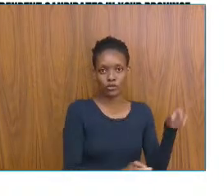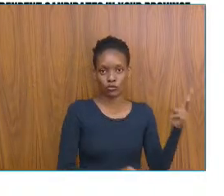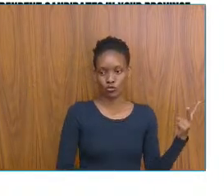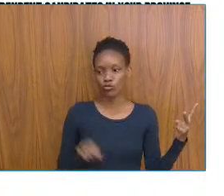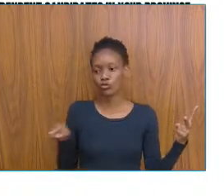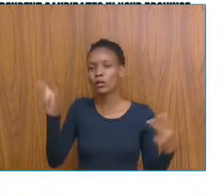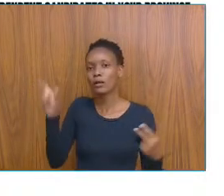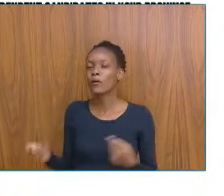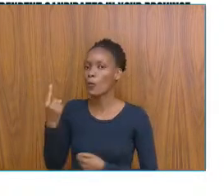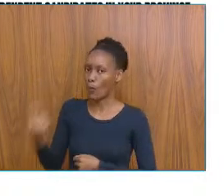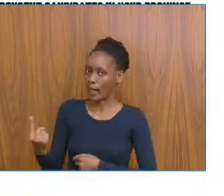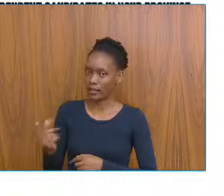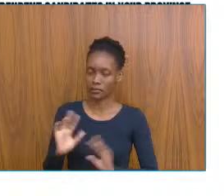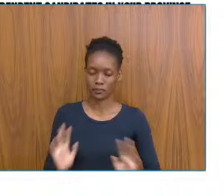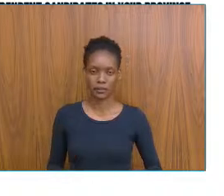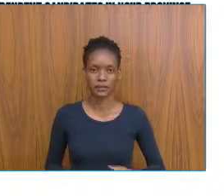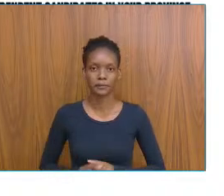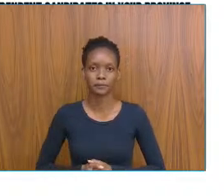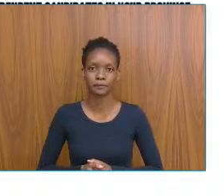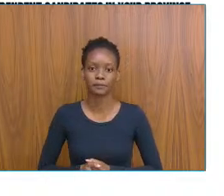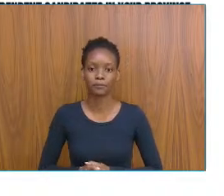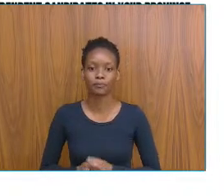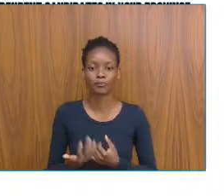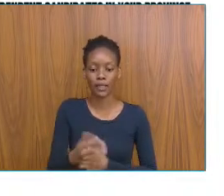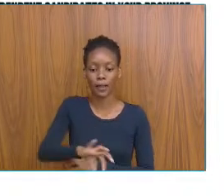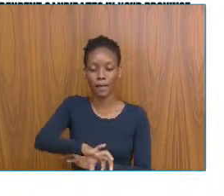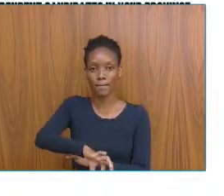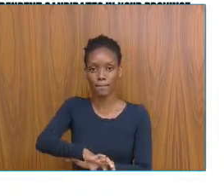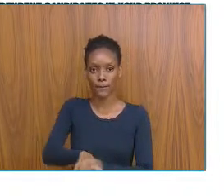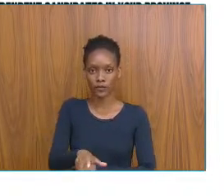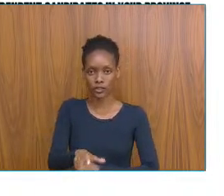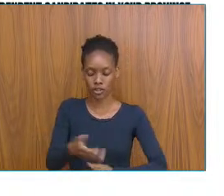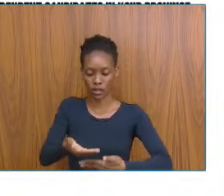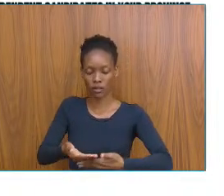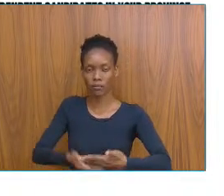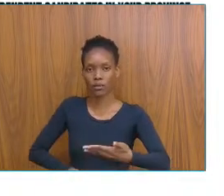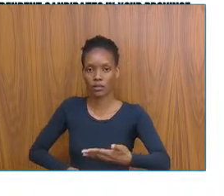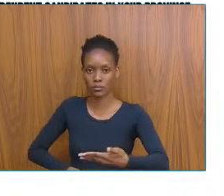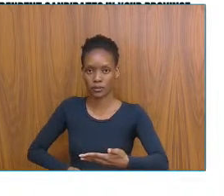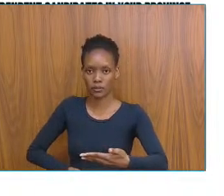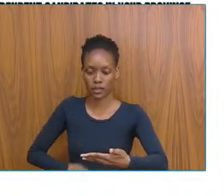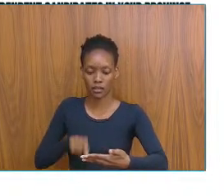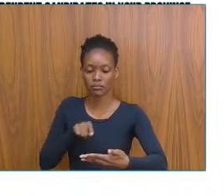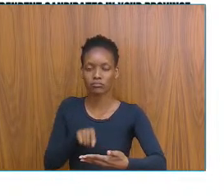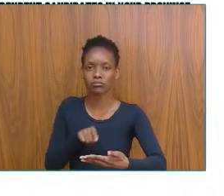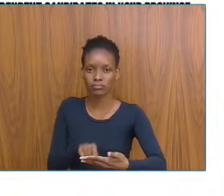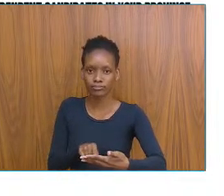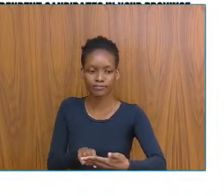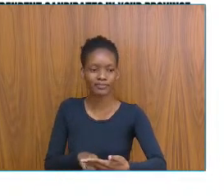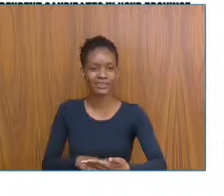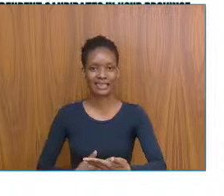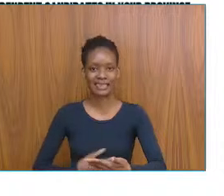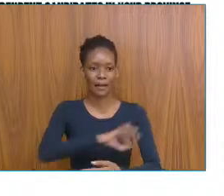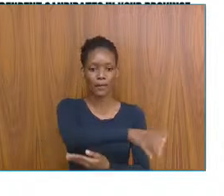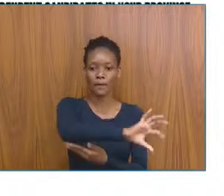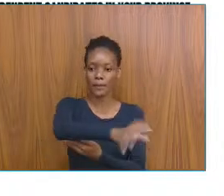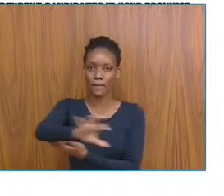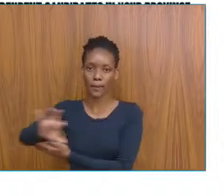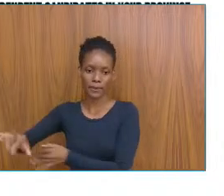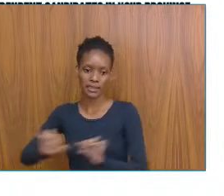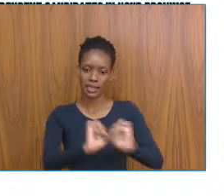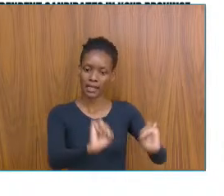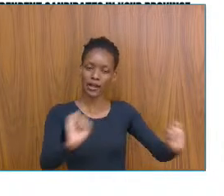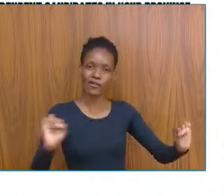Now, if we turn to provincial ballot papers, this is unique to each province